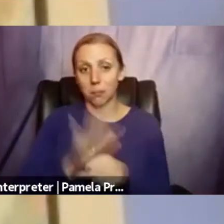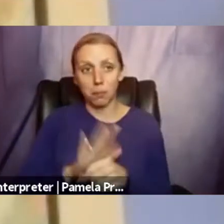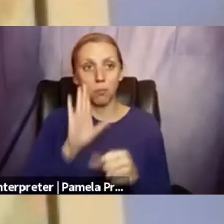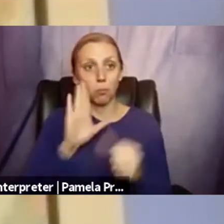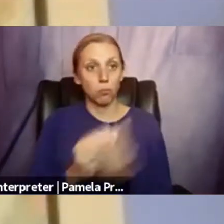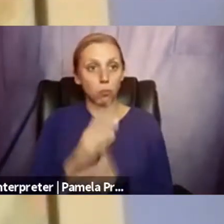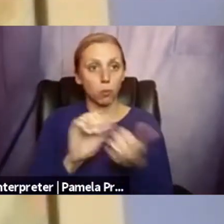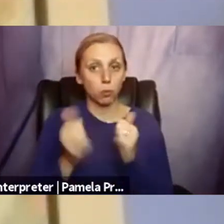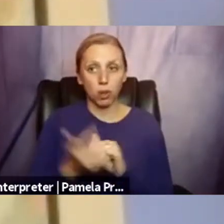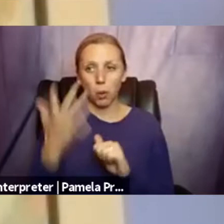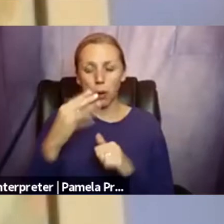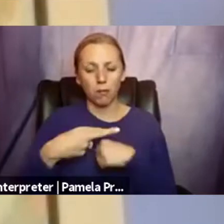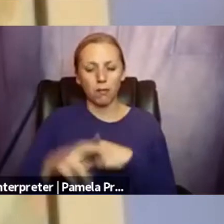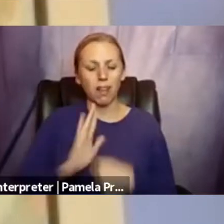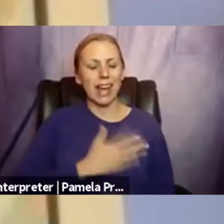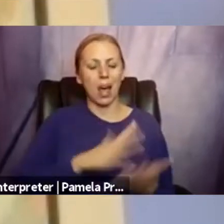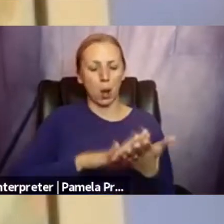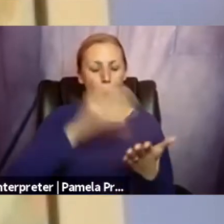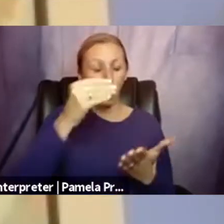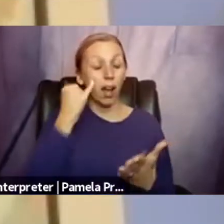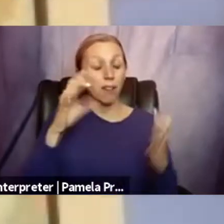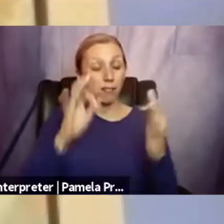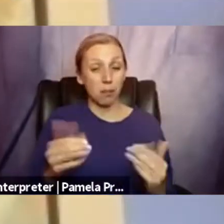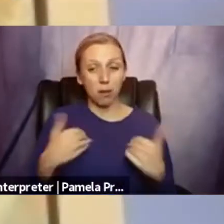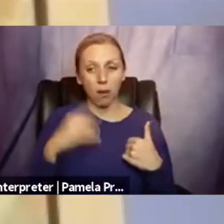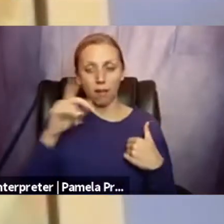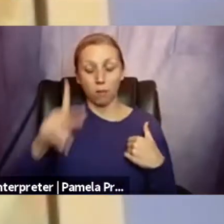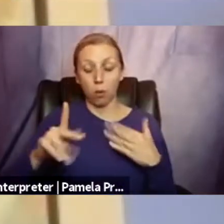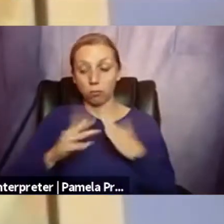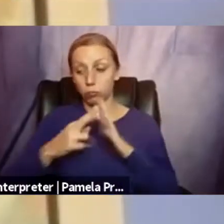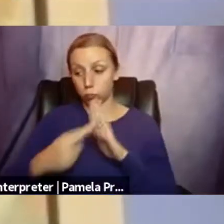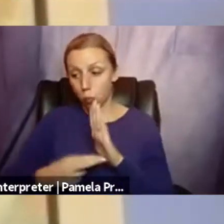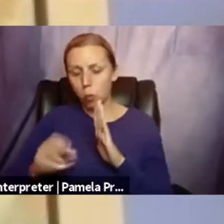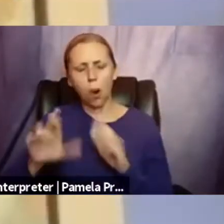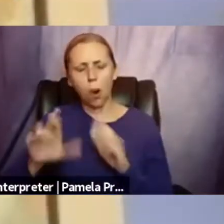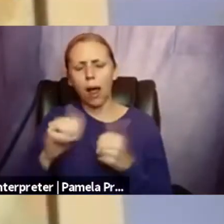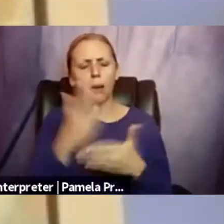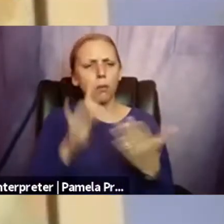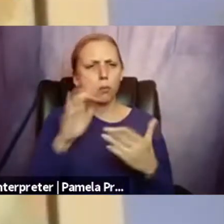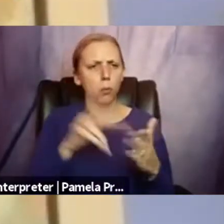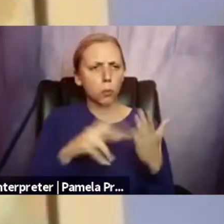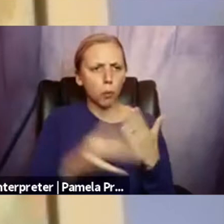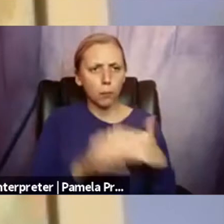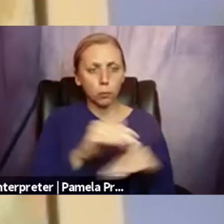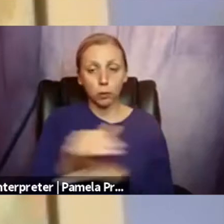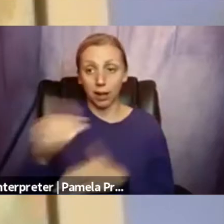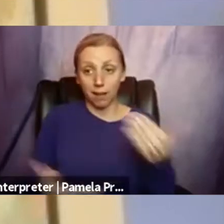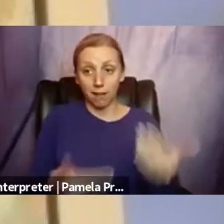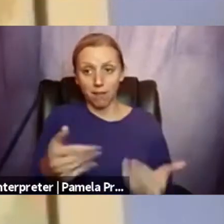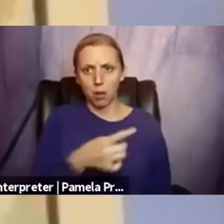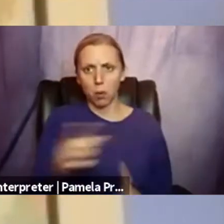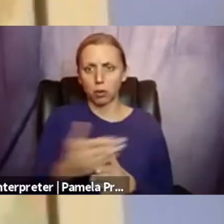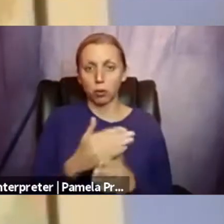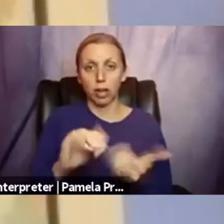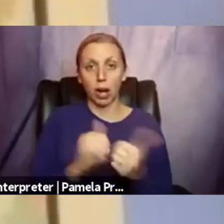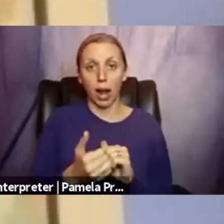learning. If you have feedback for these guidelines or any part of our programming, we really invite you to share them via